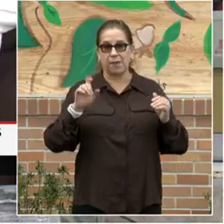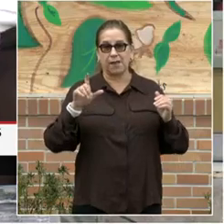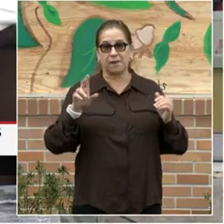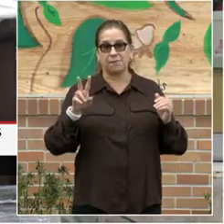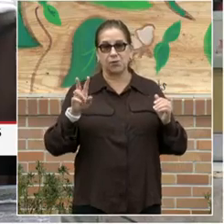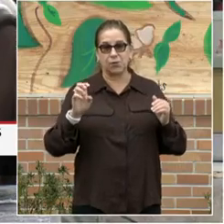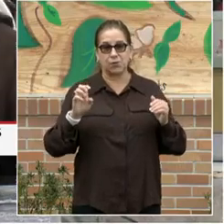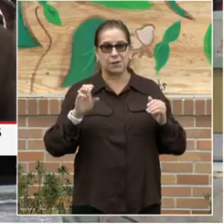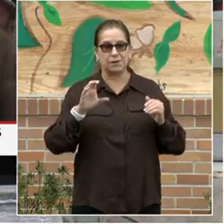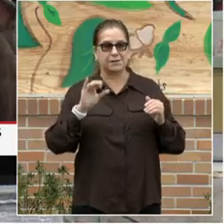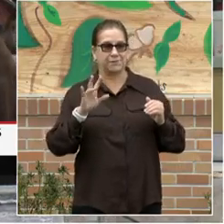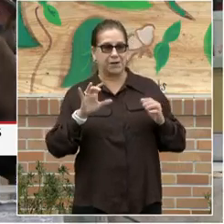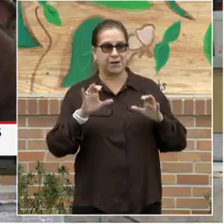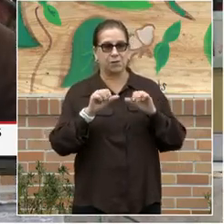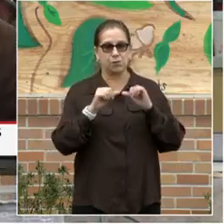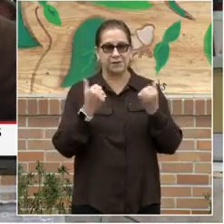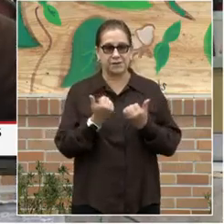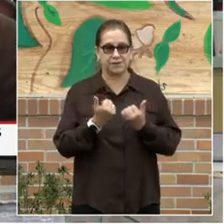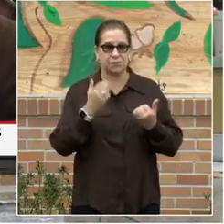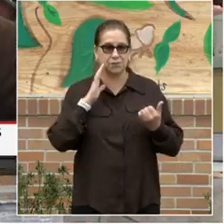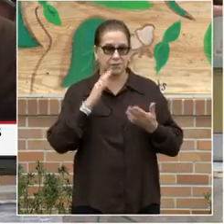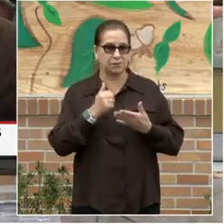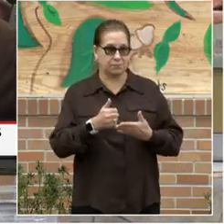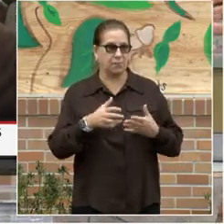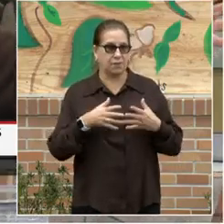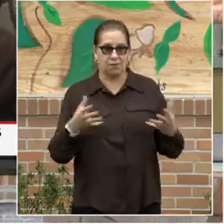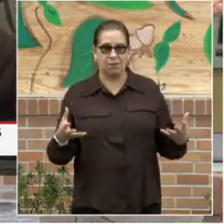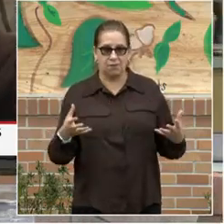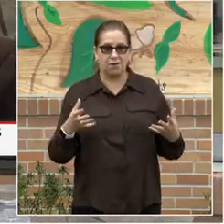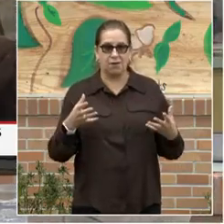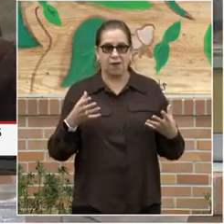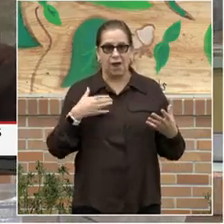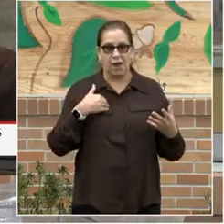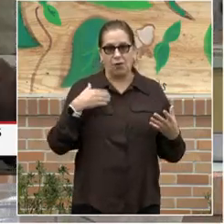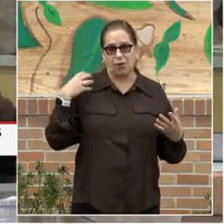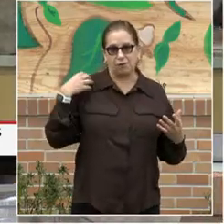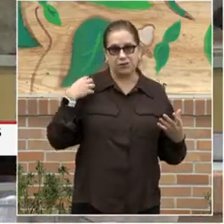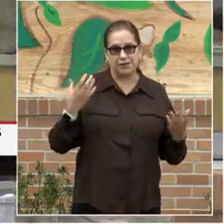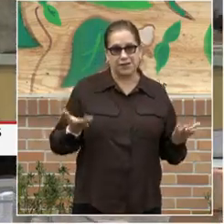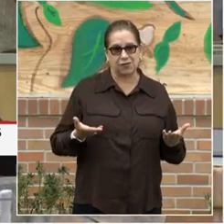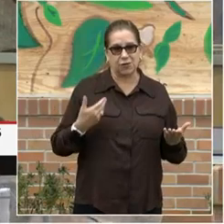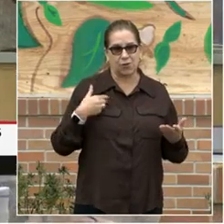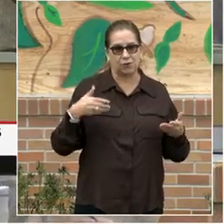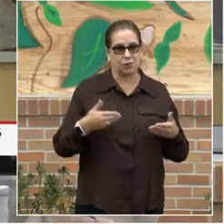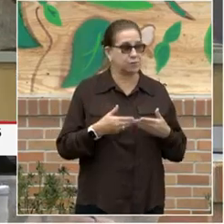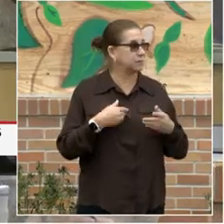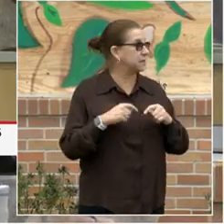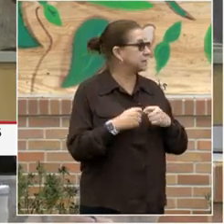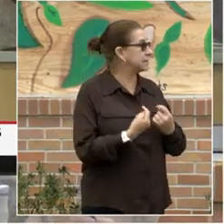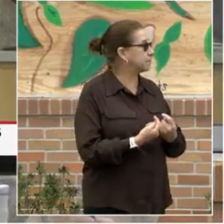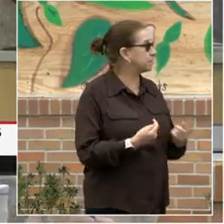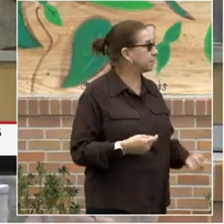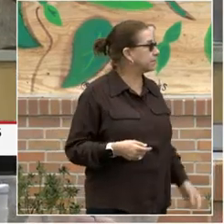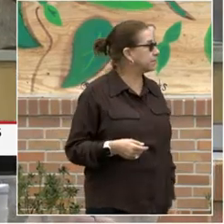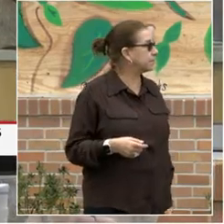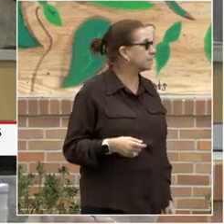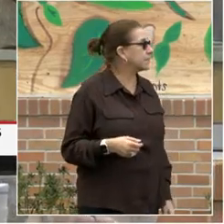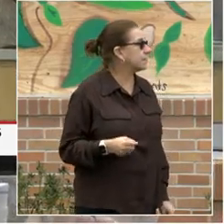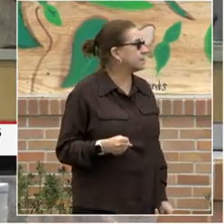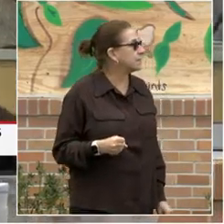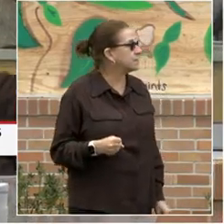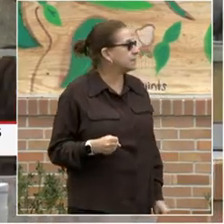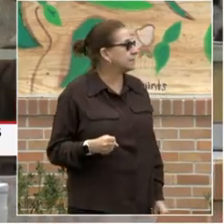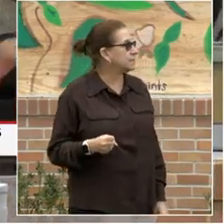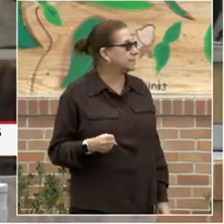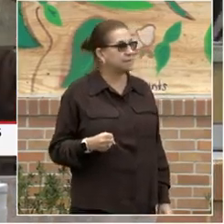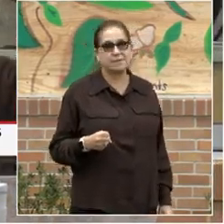know about it. We will help you. Now, some of my officers are here. I'd like to introduce them. I think Mr. Samuel, are you here?